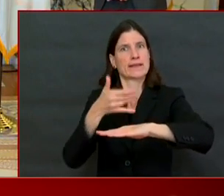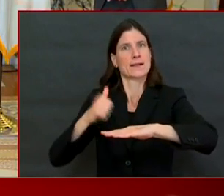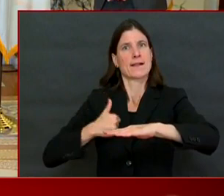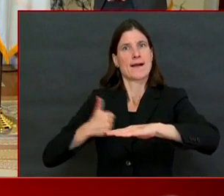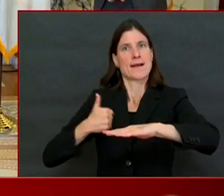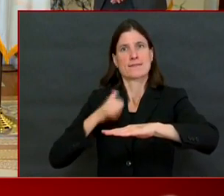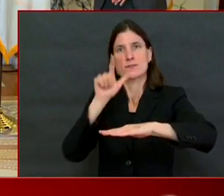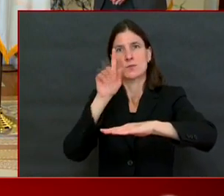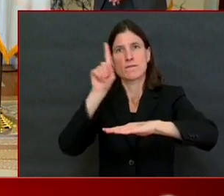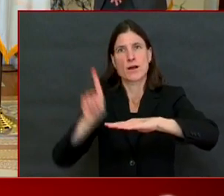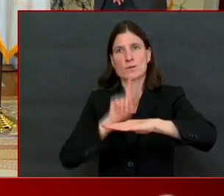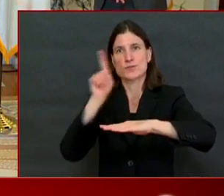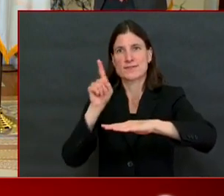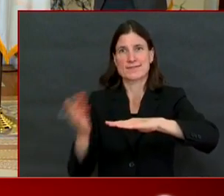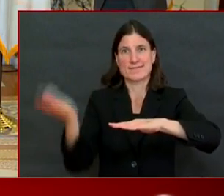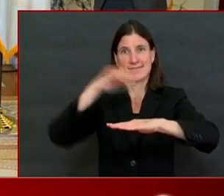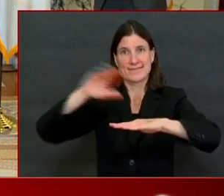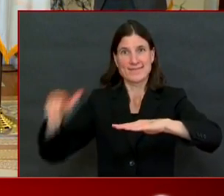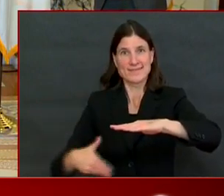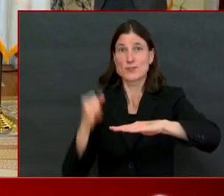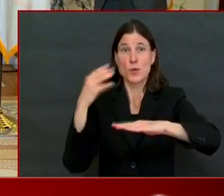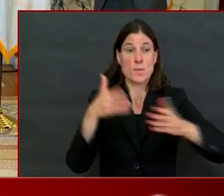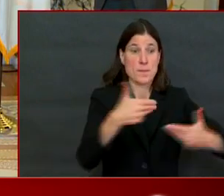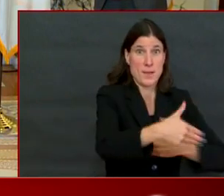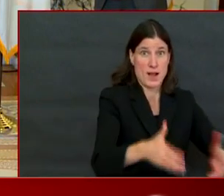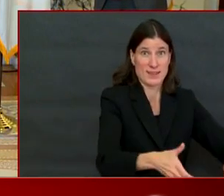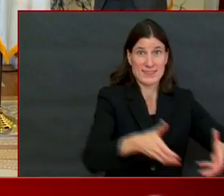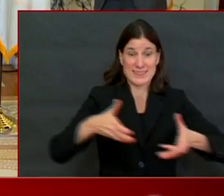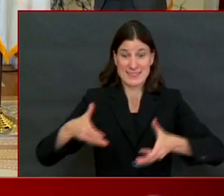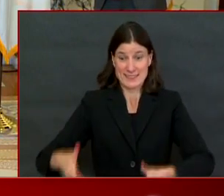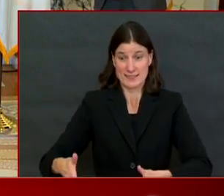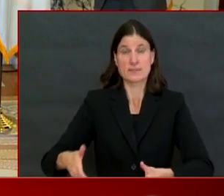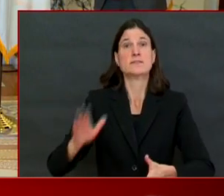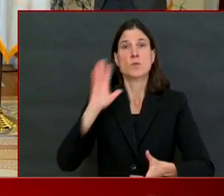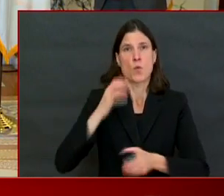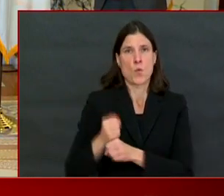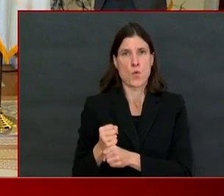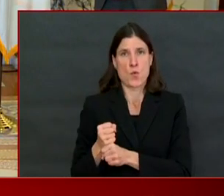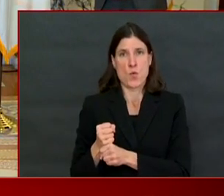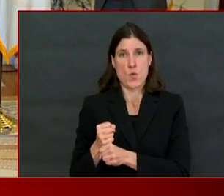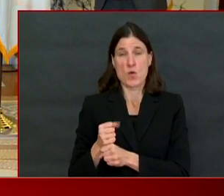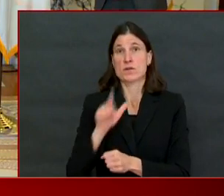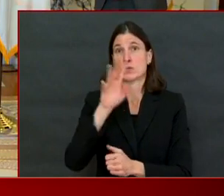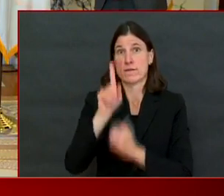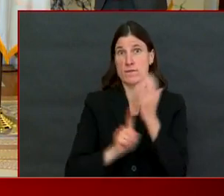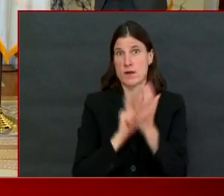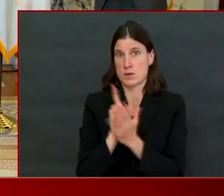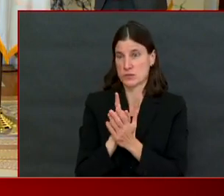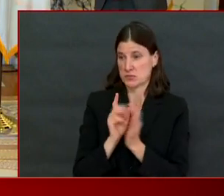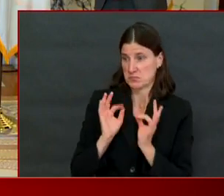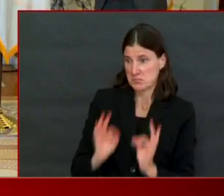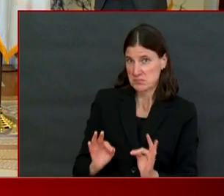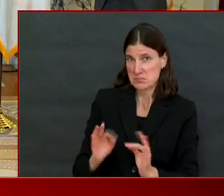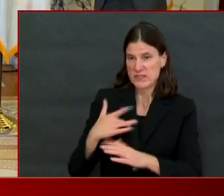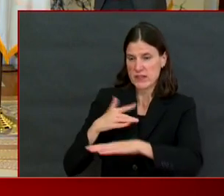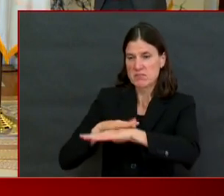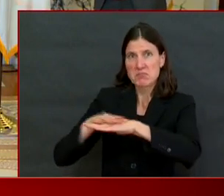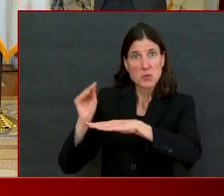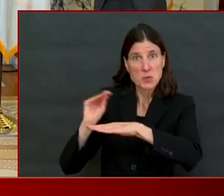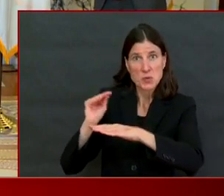livings yourself this weekend. You should not be going at all. That means don't even go to the window,